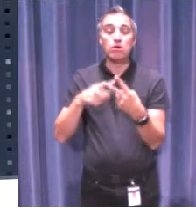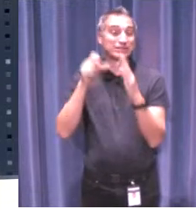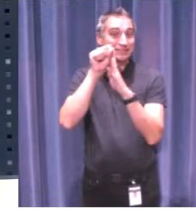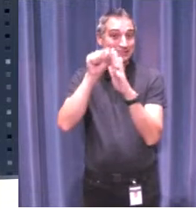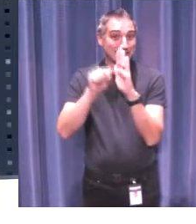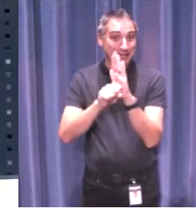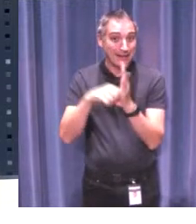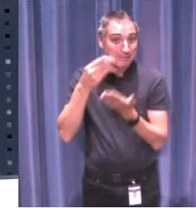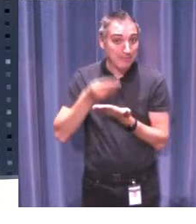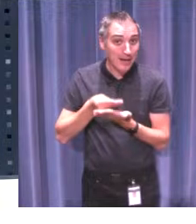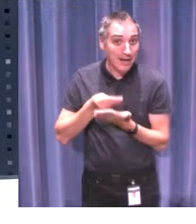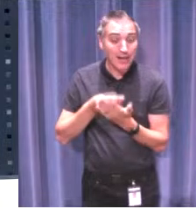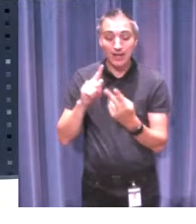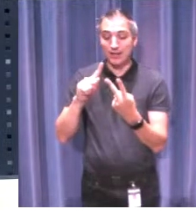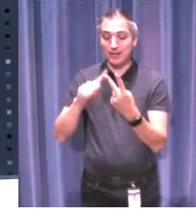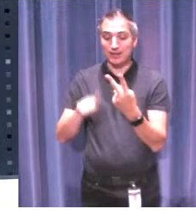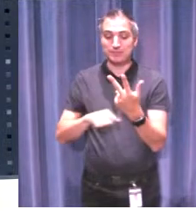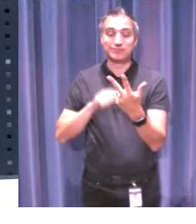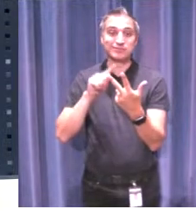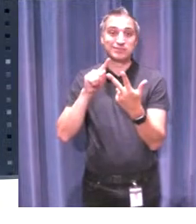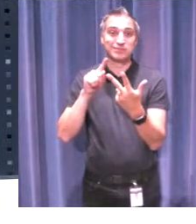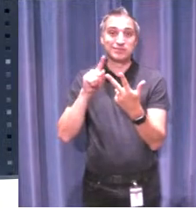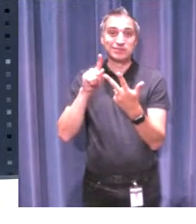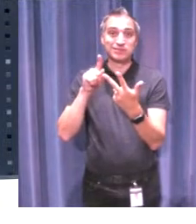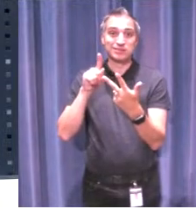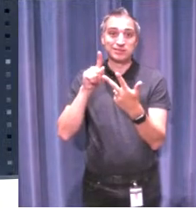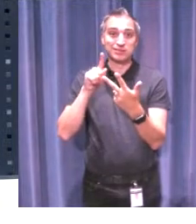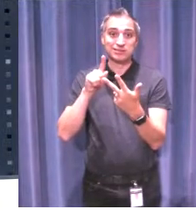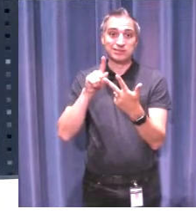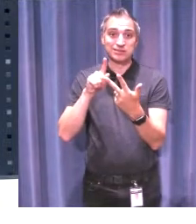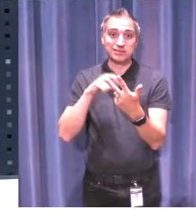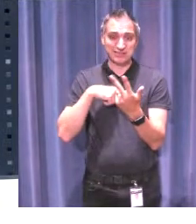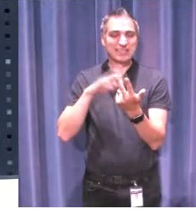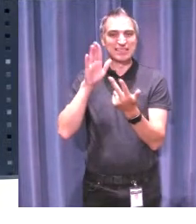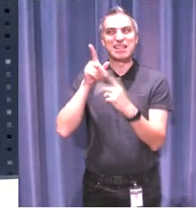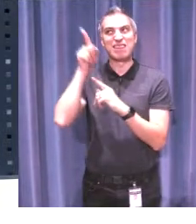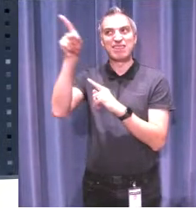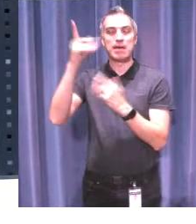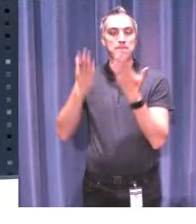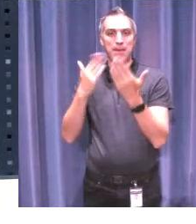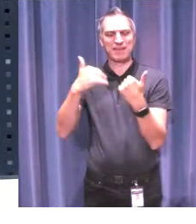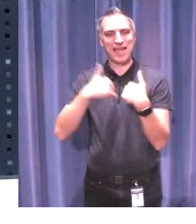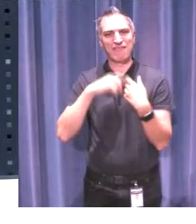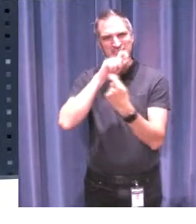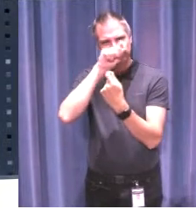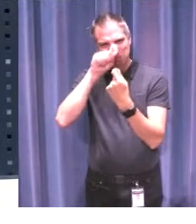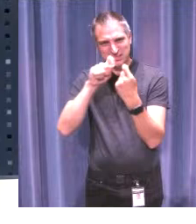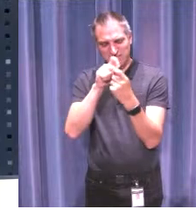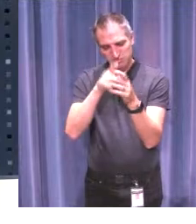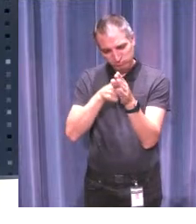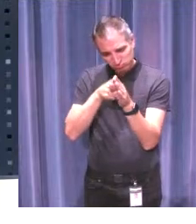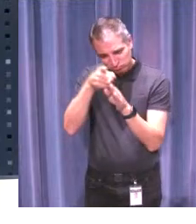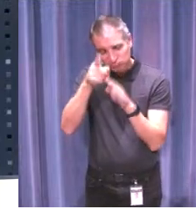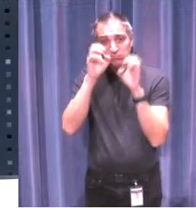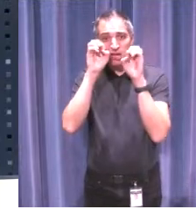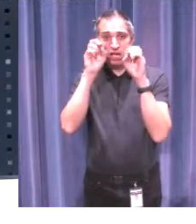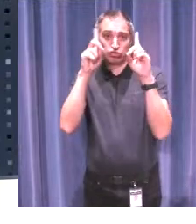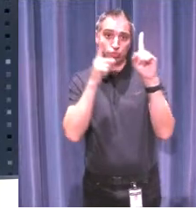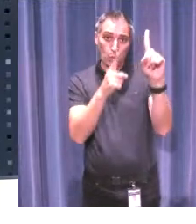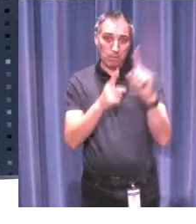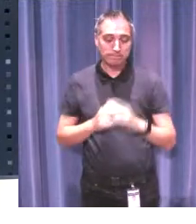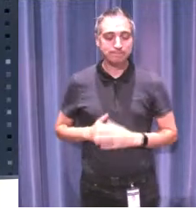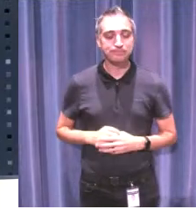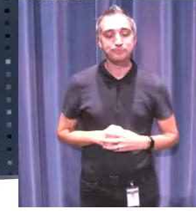state, are being released to accomplish a specific educational goal. The biggest